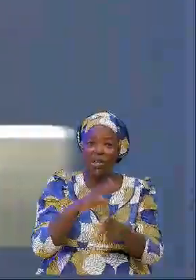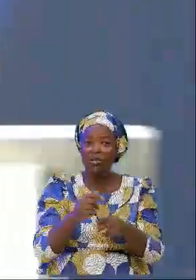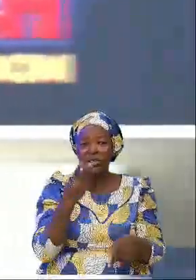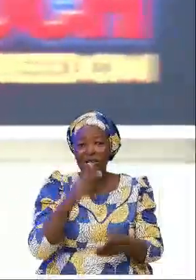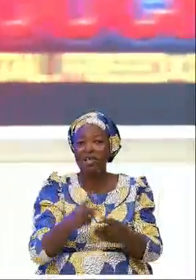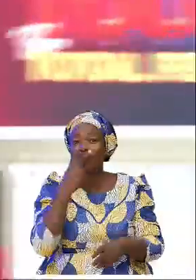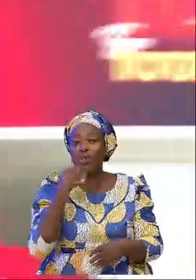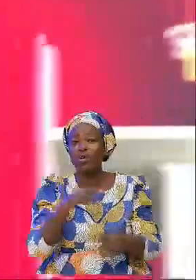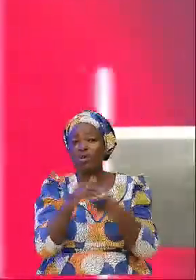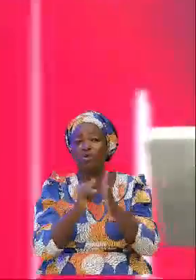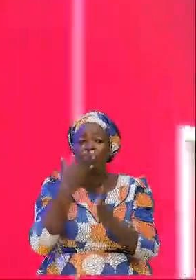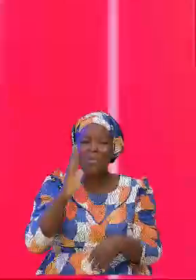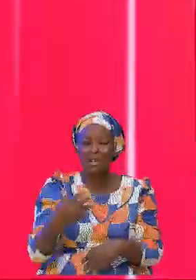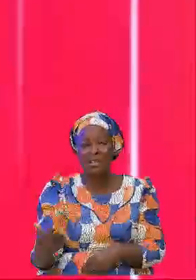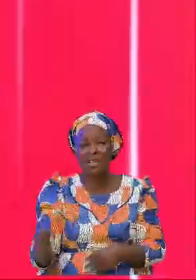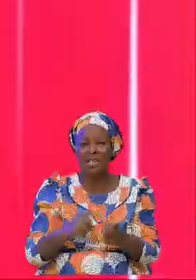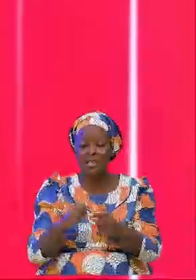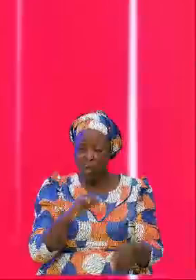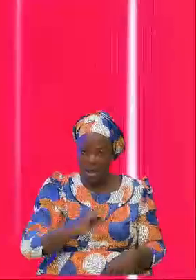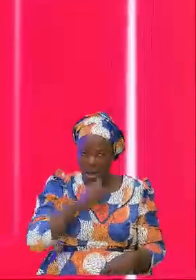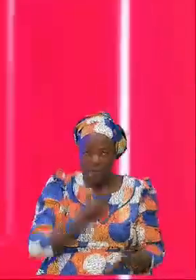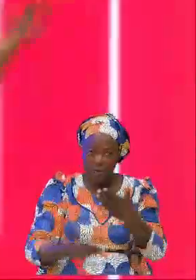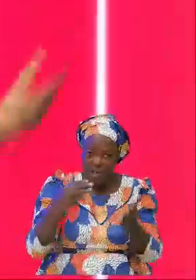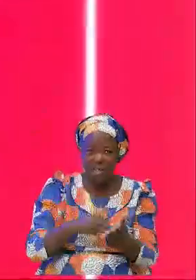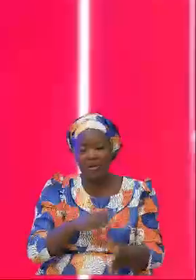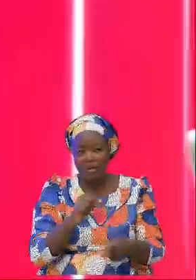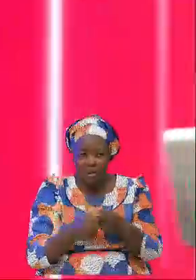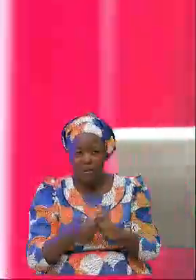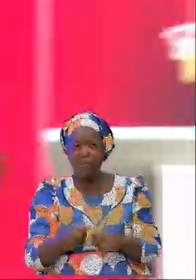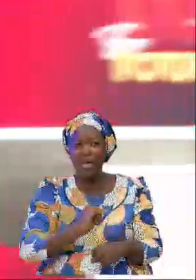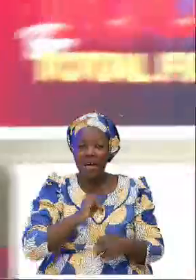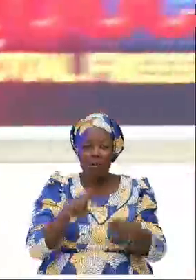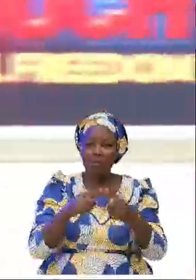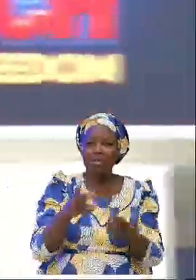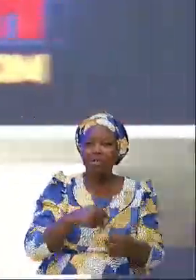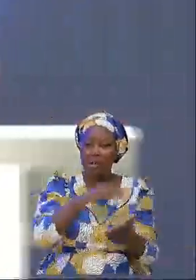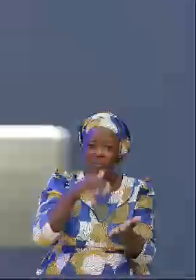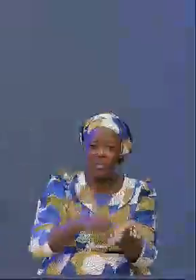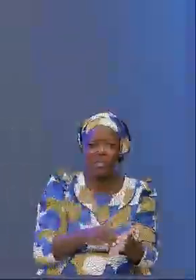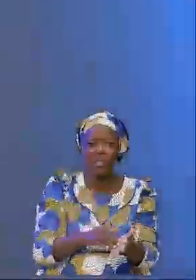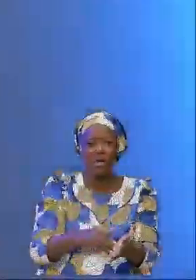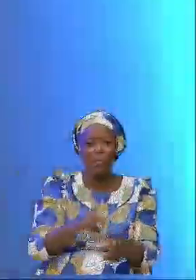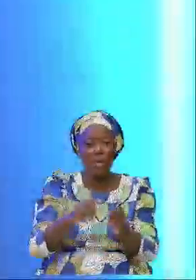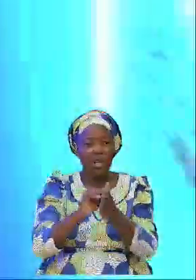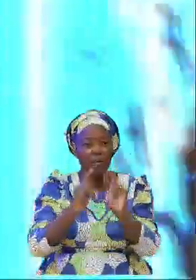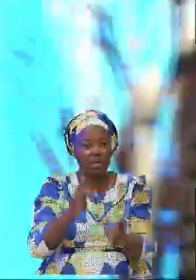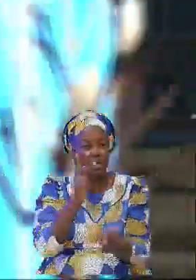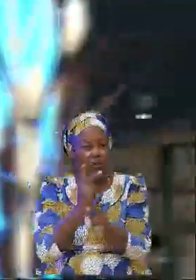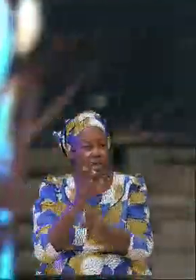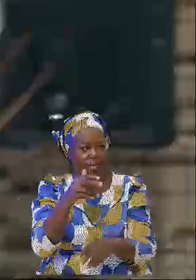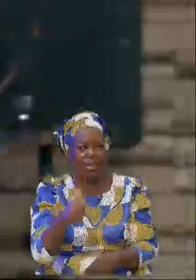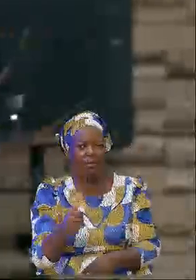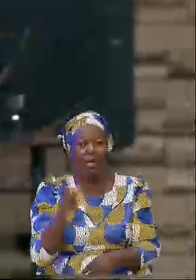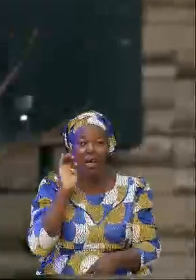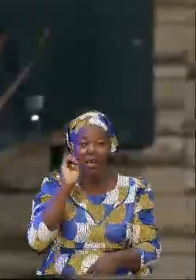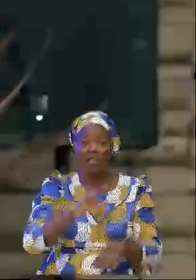they're using substance and hard drugs, and then they're smoking all those things, and then he says, I'm born again now, I want to go into